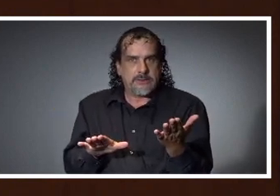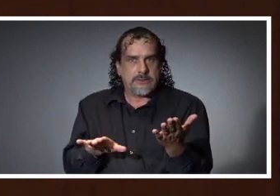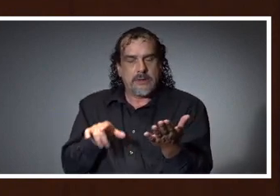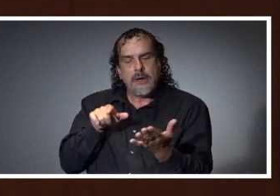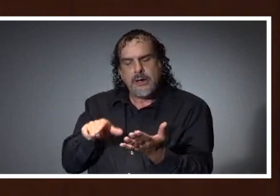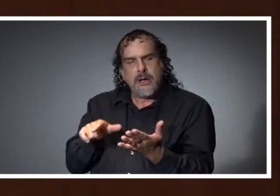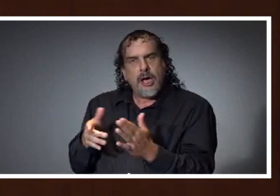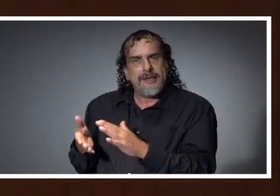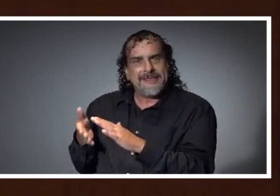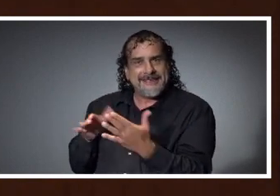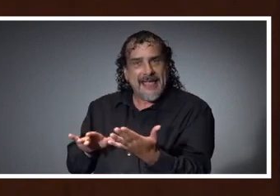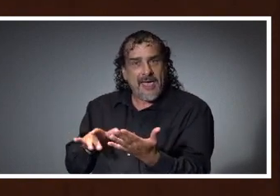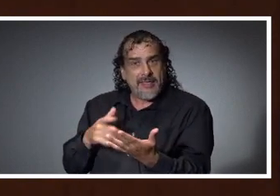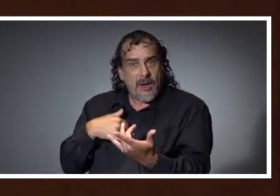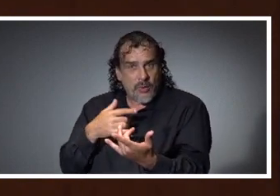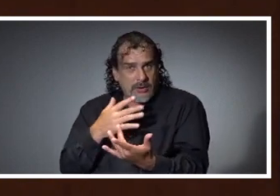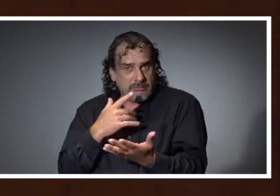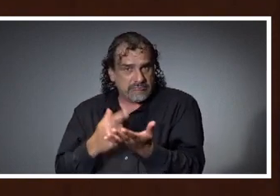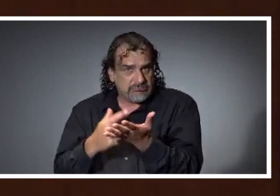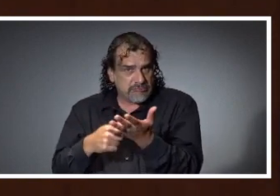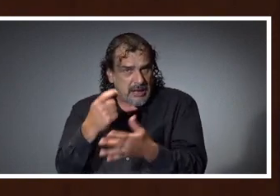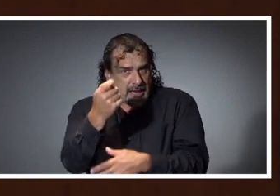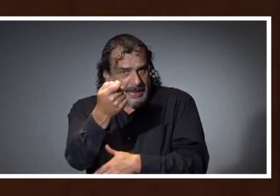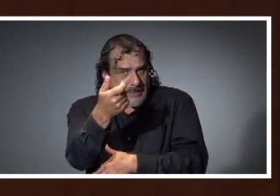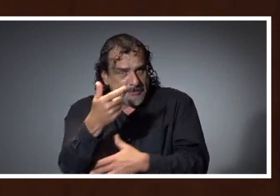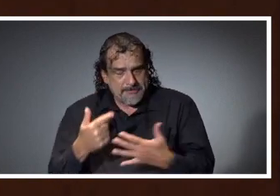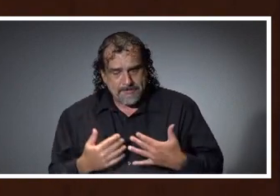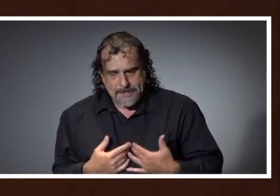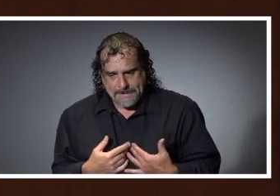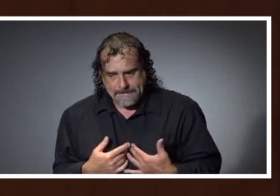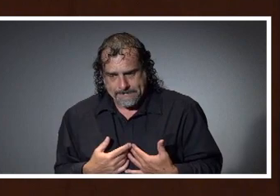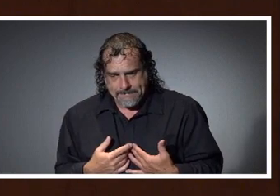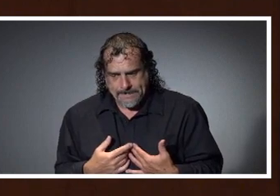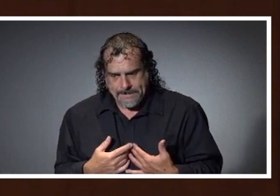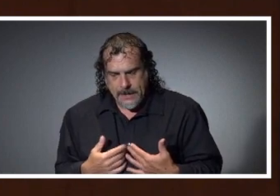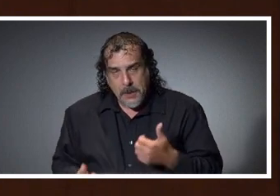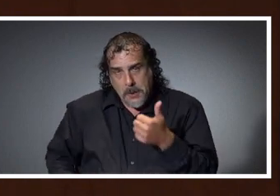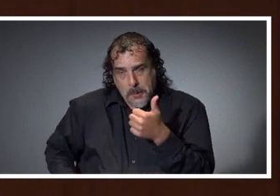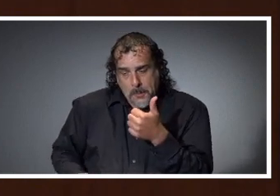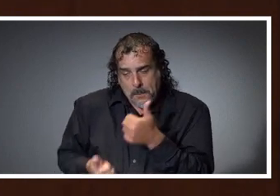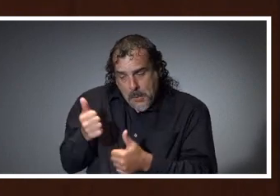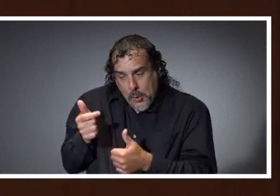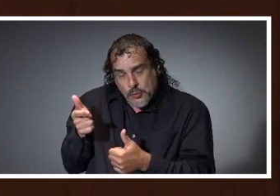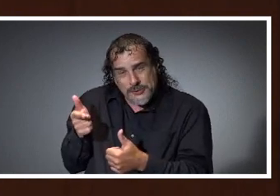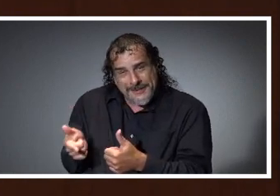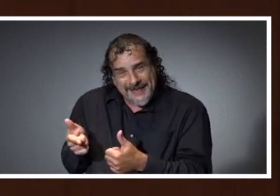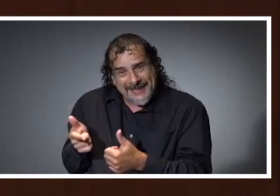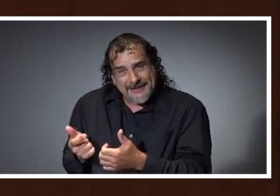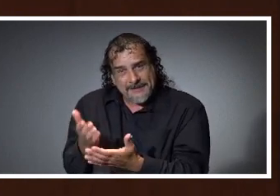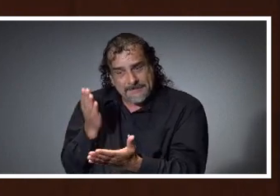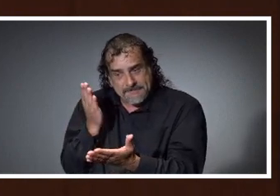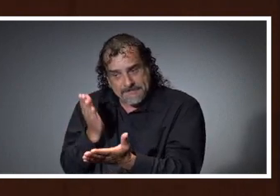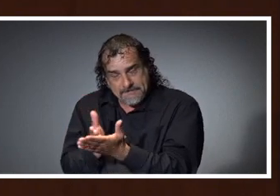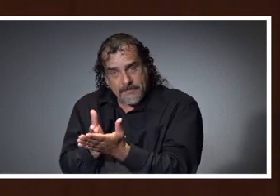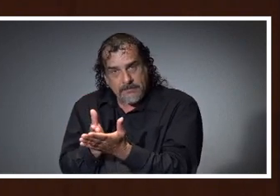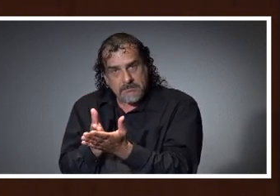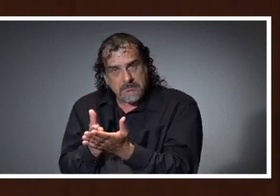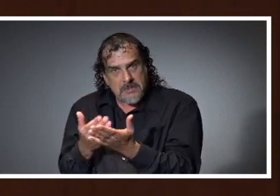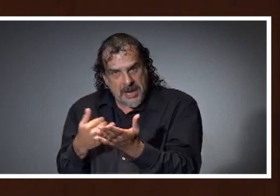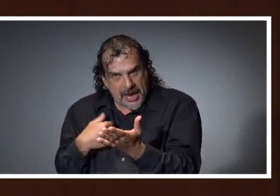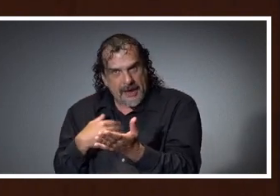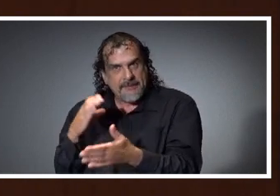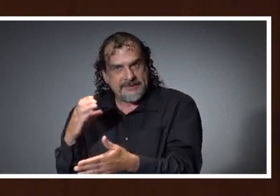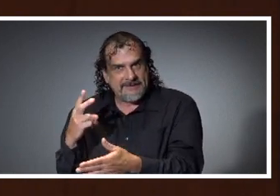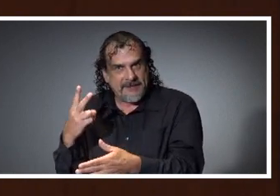death reporting just a little bit. The vast majority of these have confirmed viral testing. So a death